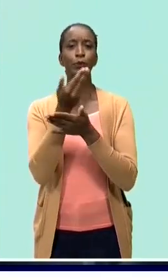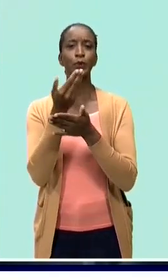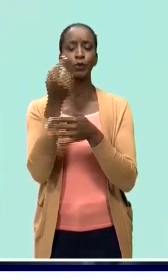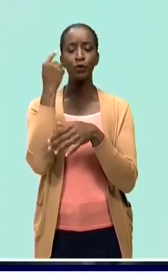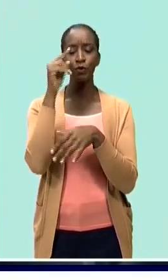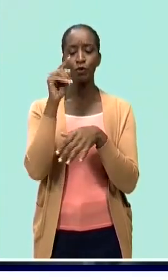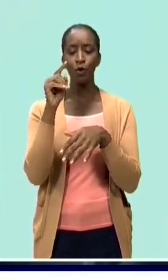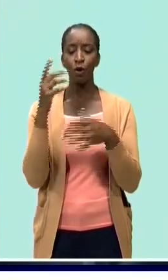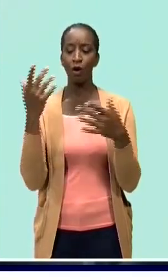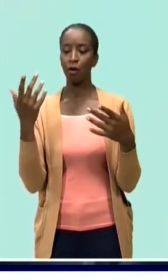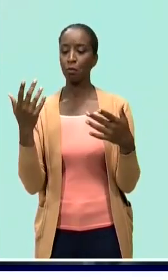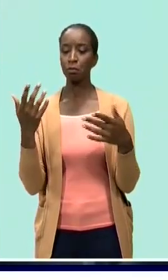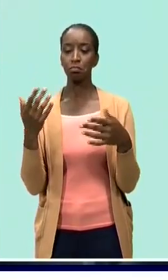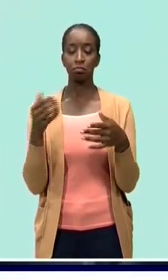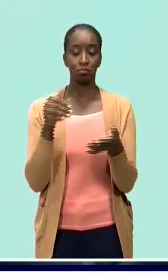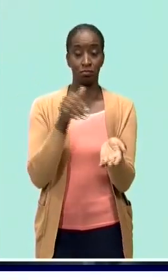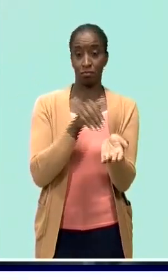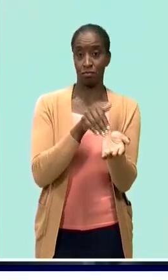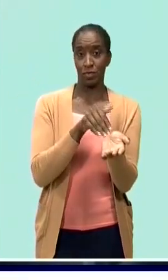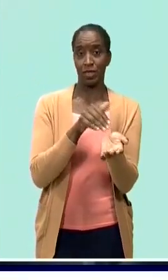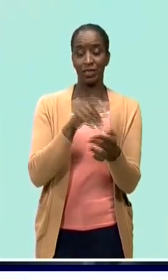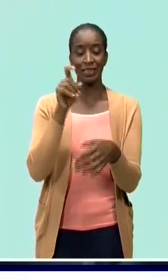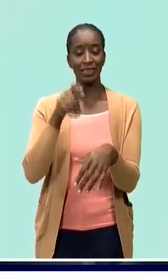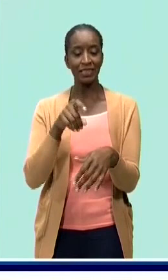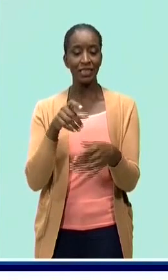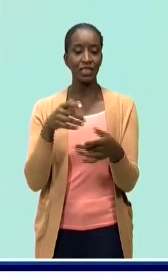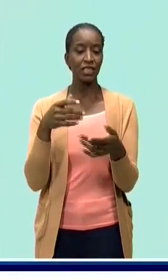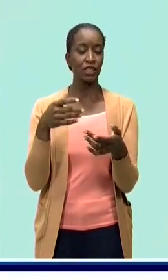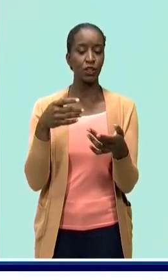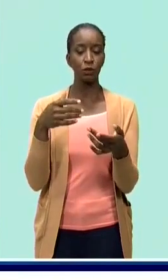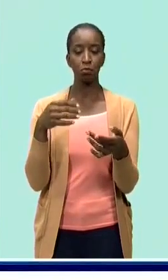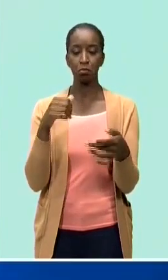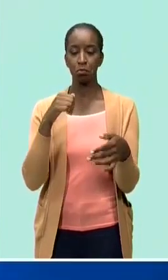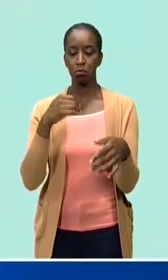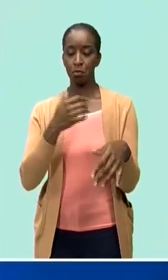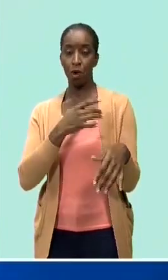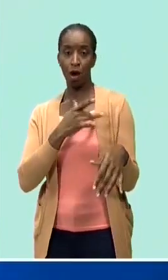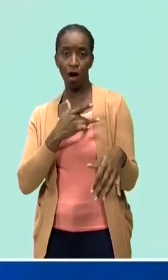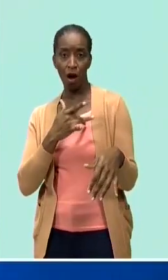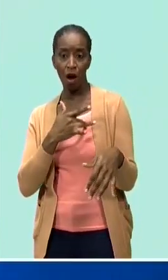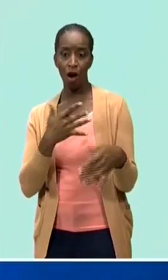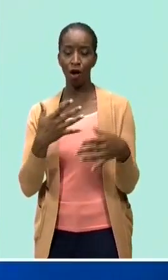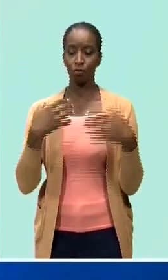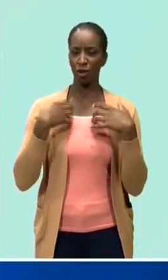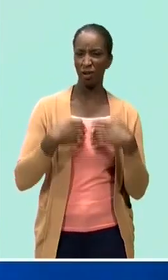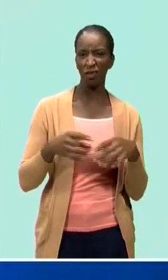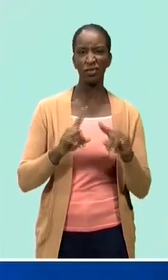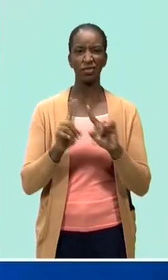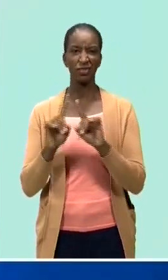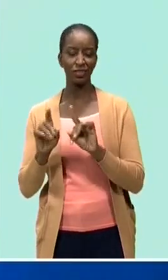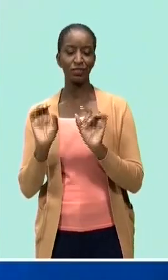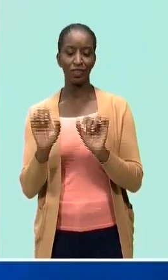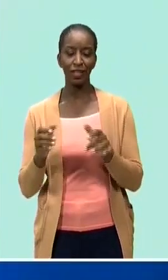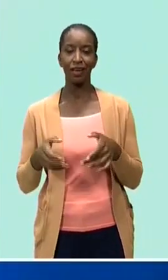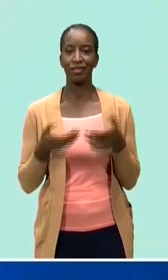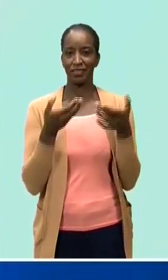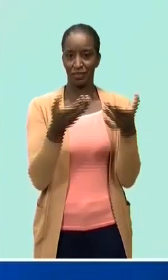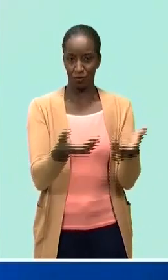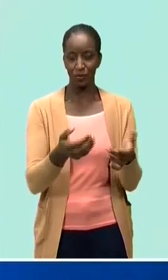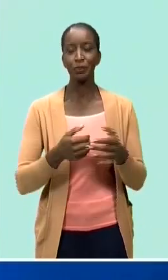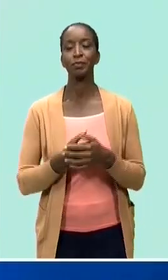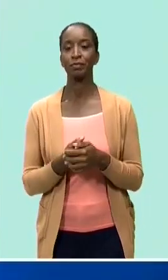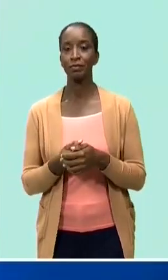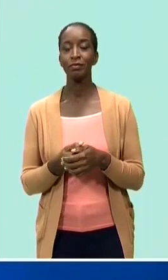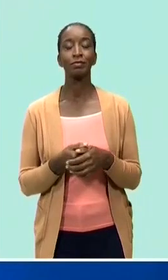asking for some time. Well, that's it for now, Lisa, on all that happened at that post-cabinet press conference. It's back to you. That's a lot